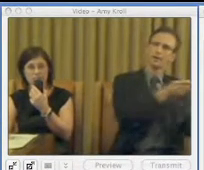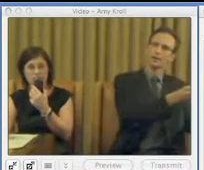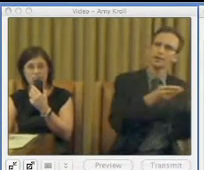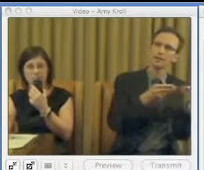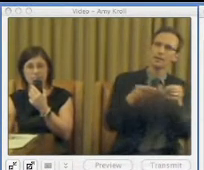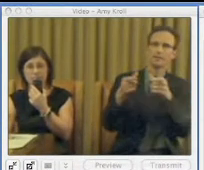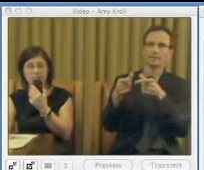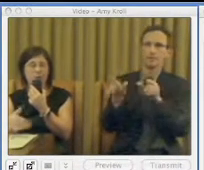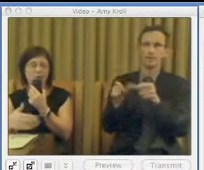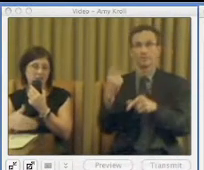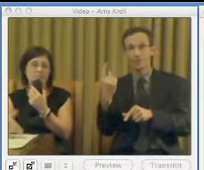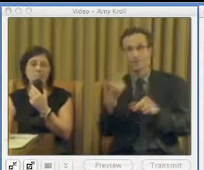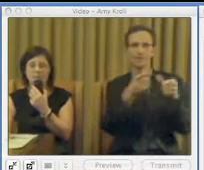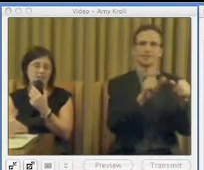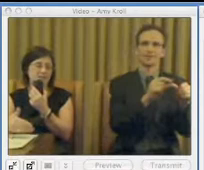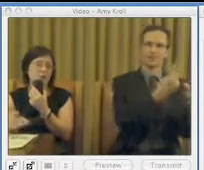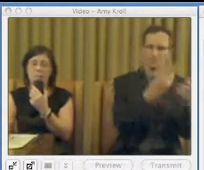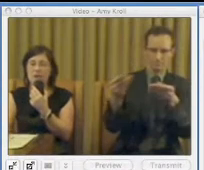directions,